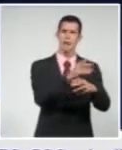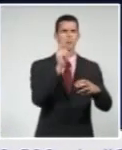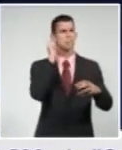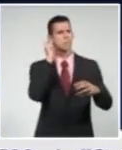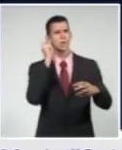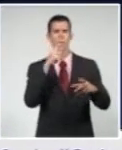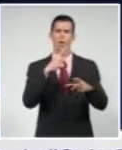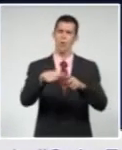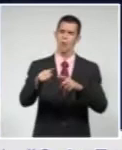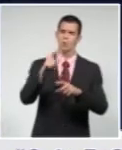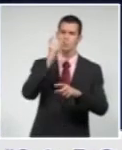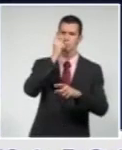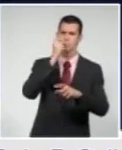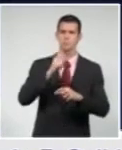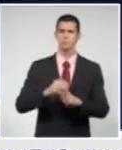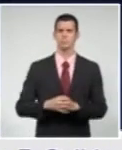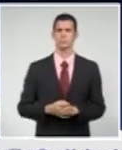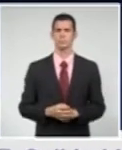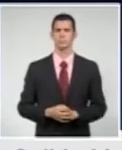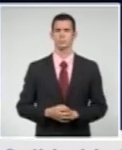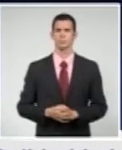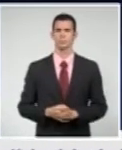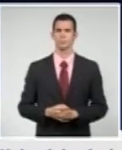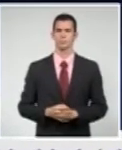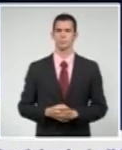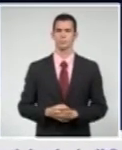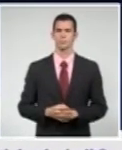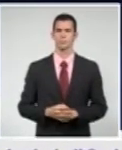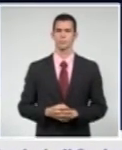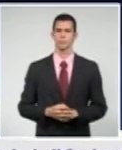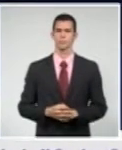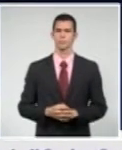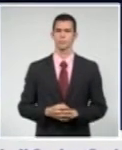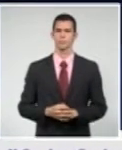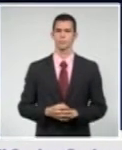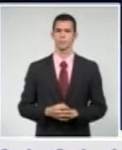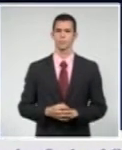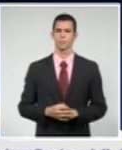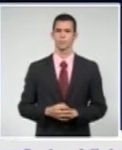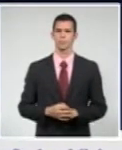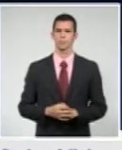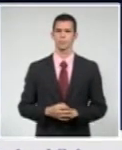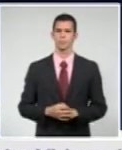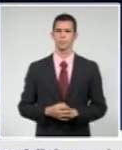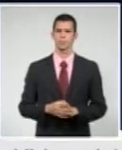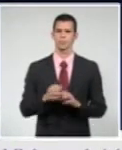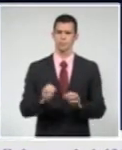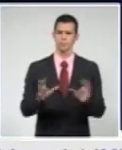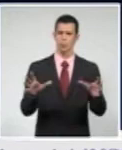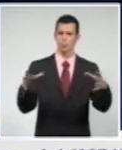see, similar rates between both sexes. 28 or